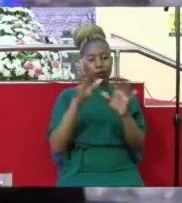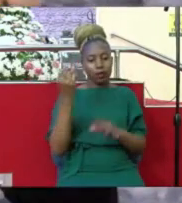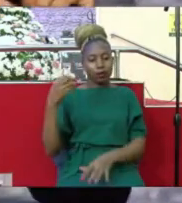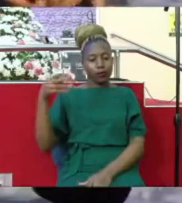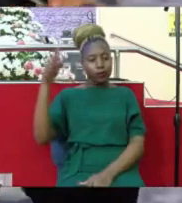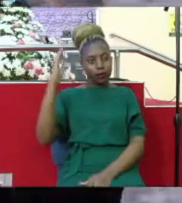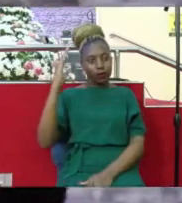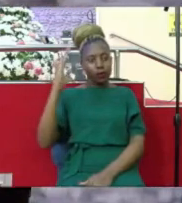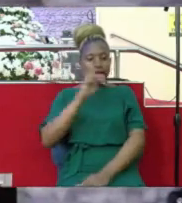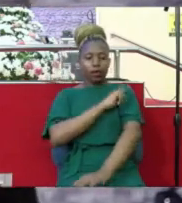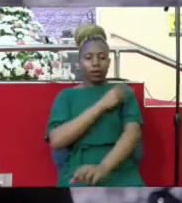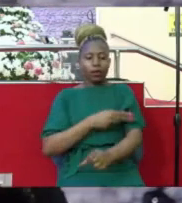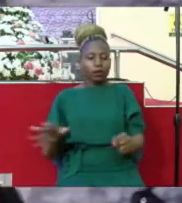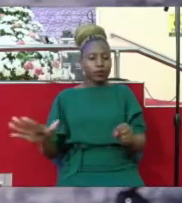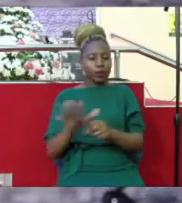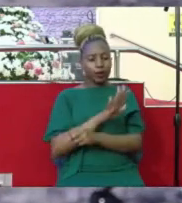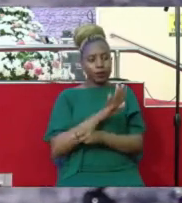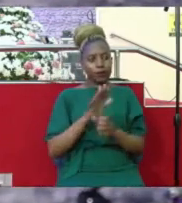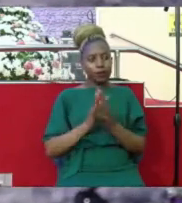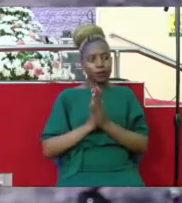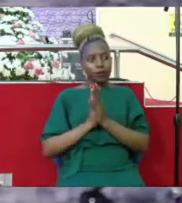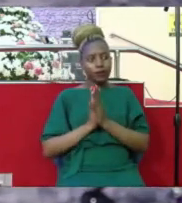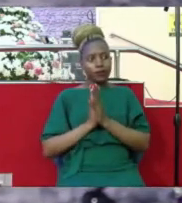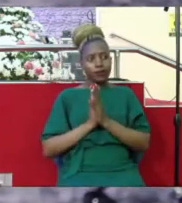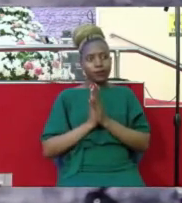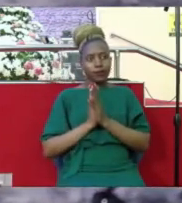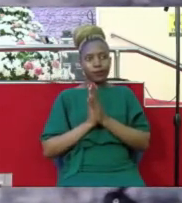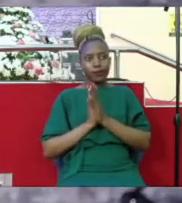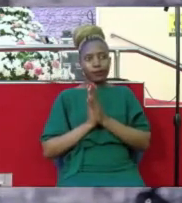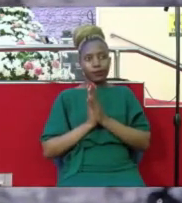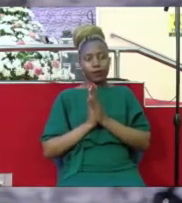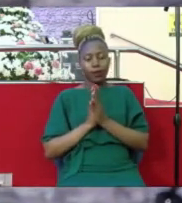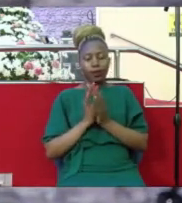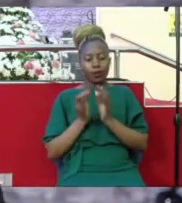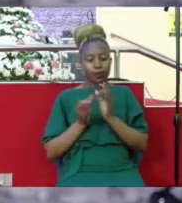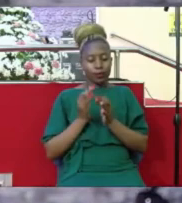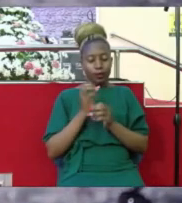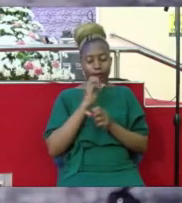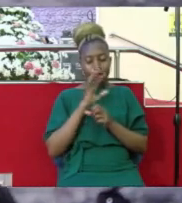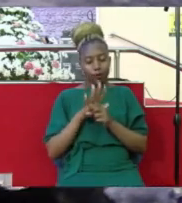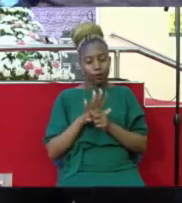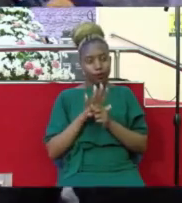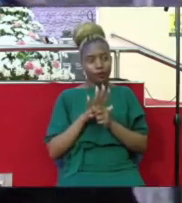is so powerful that oh, there was darkness,